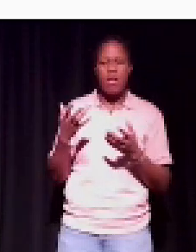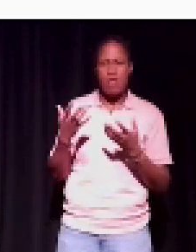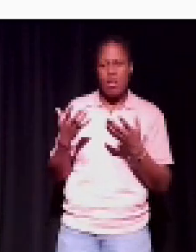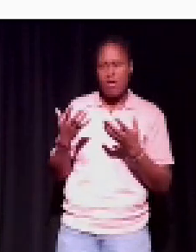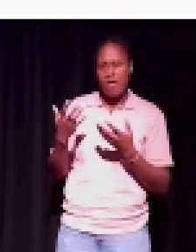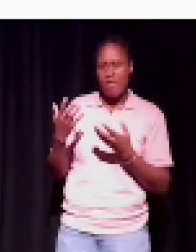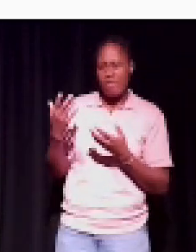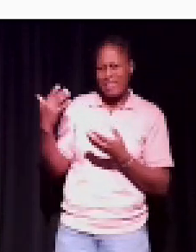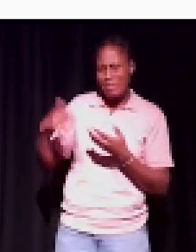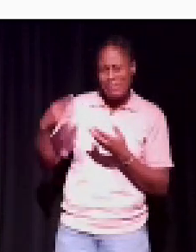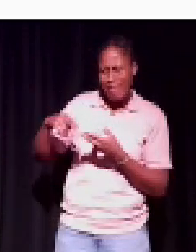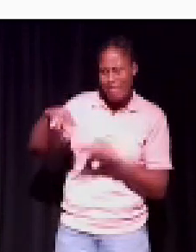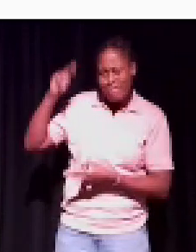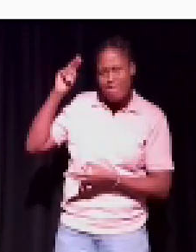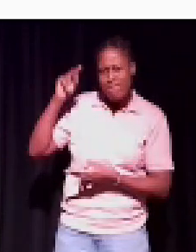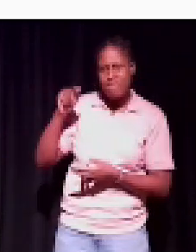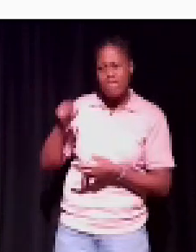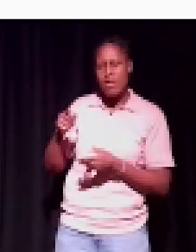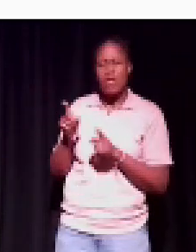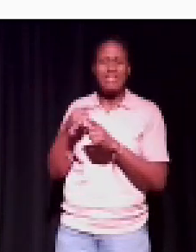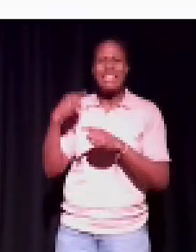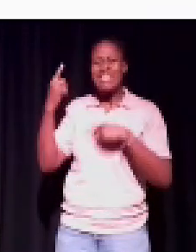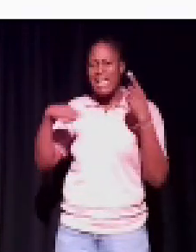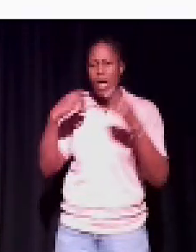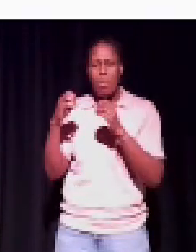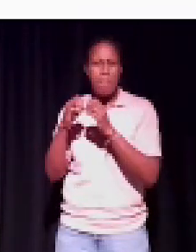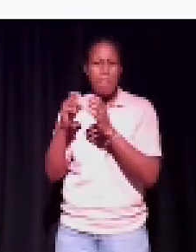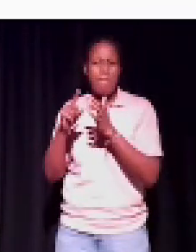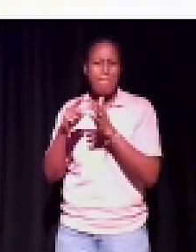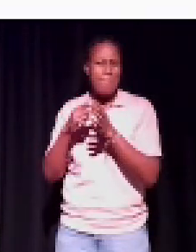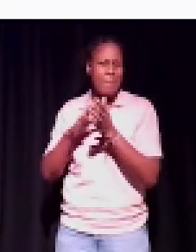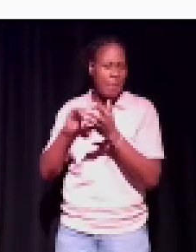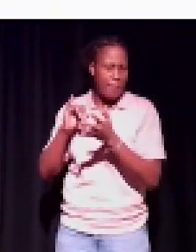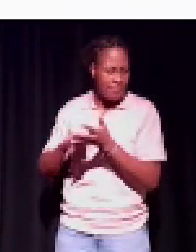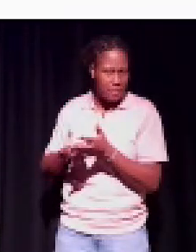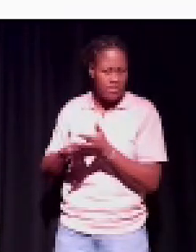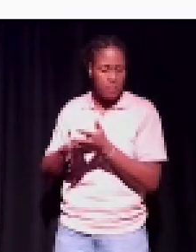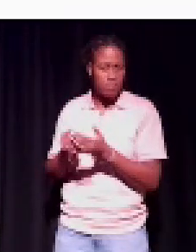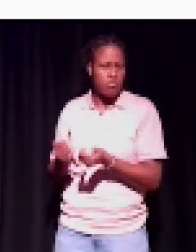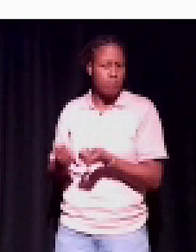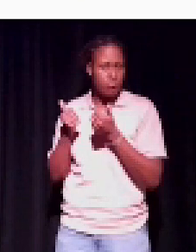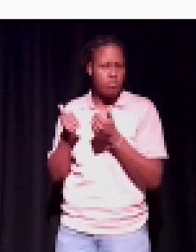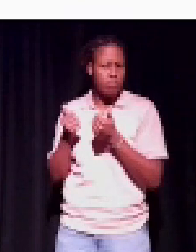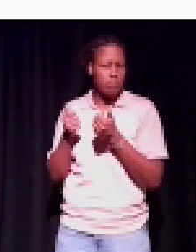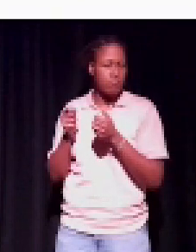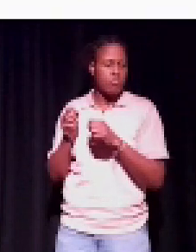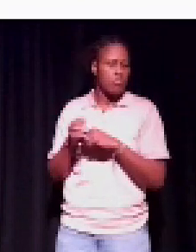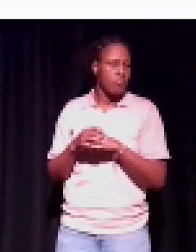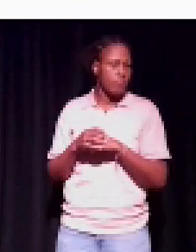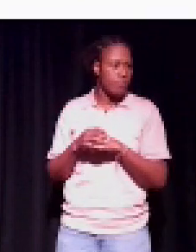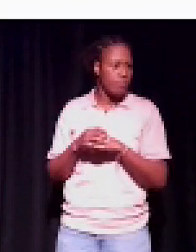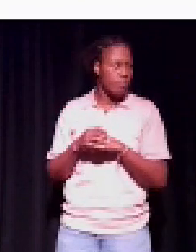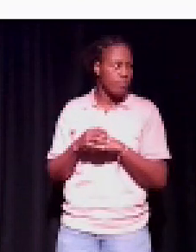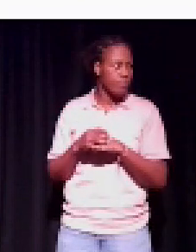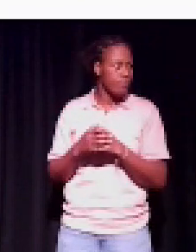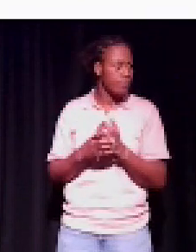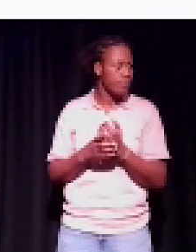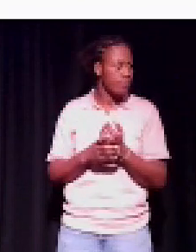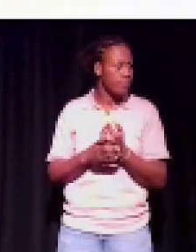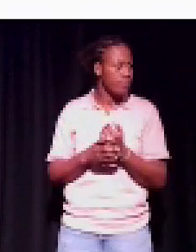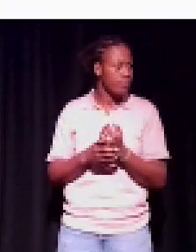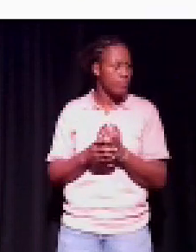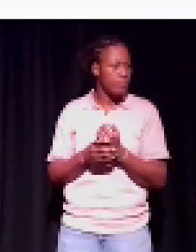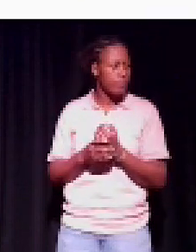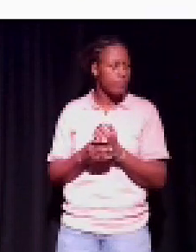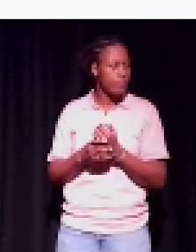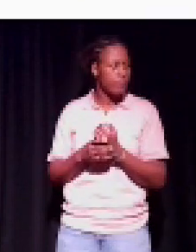novel, like sound beams, which are great. They're great fun. They're like an instrument that you can just like